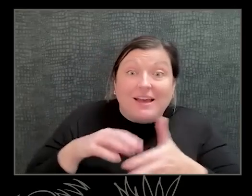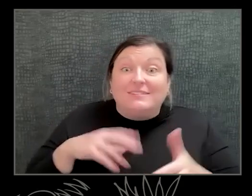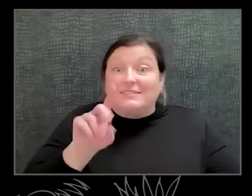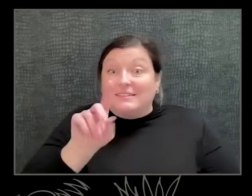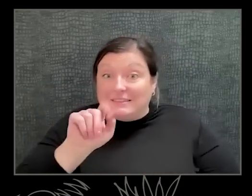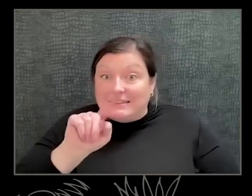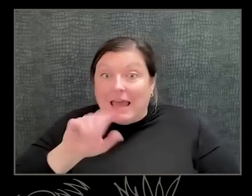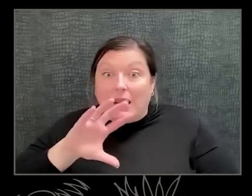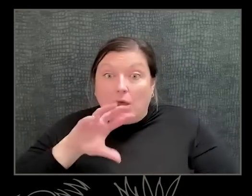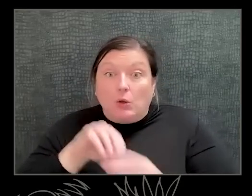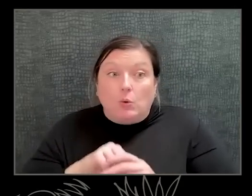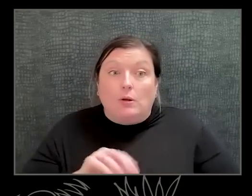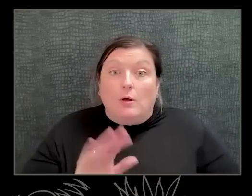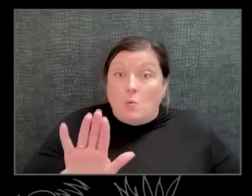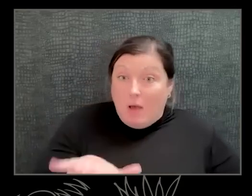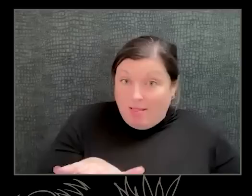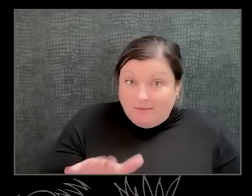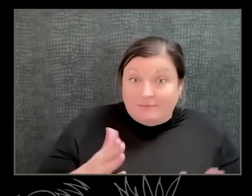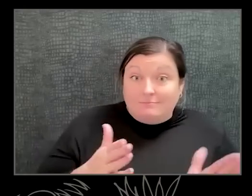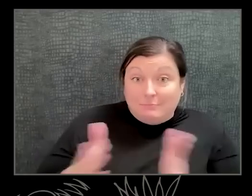Well, prepare yourself.